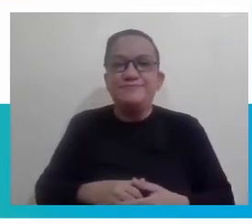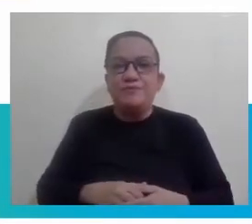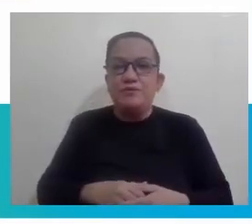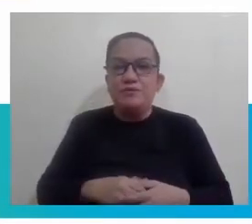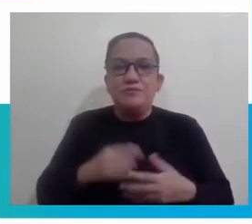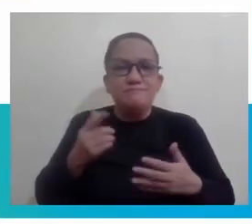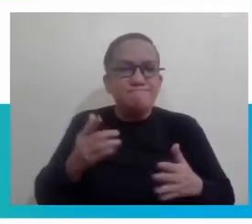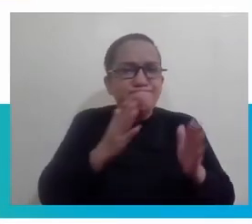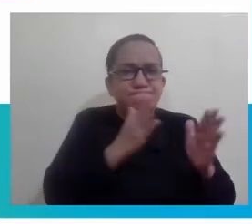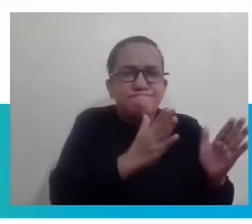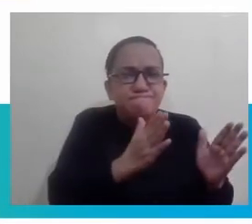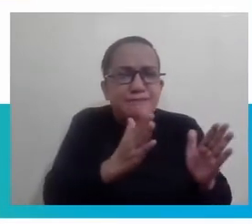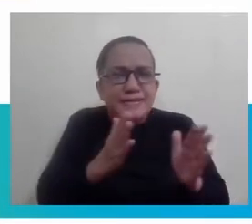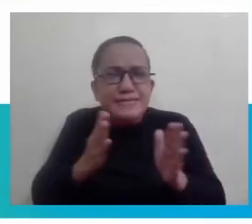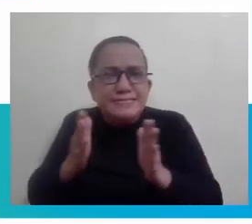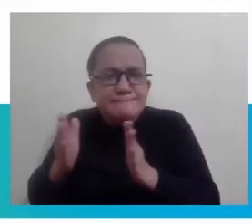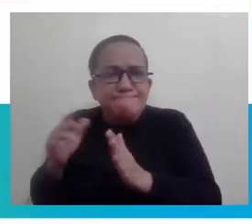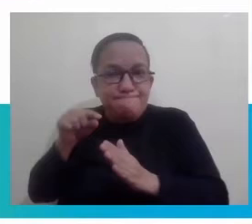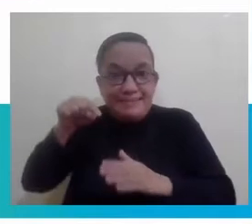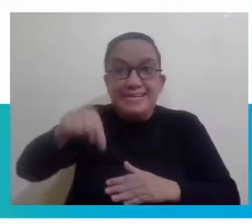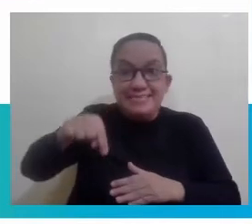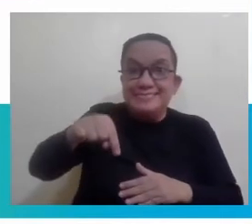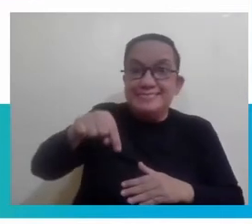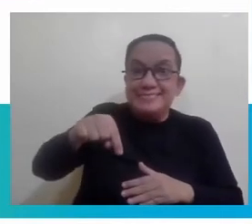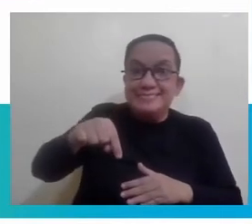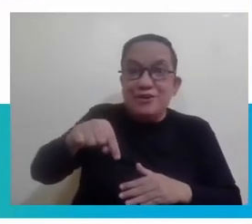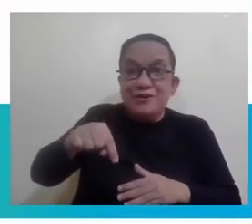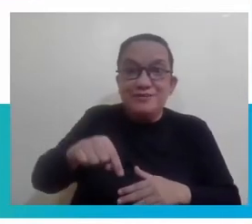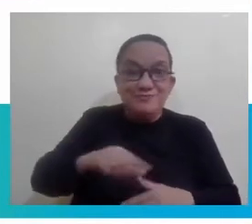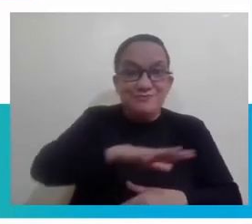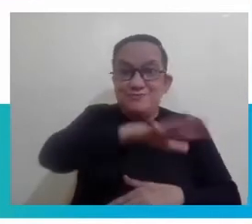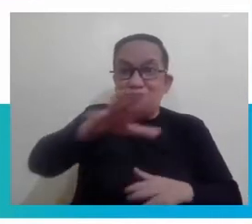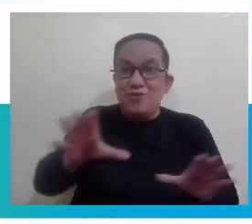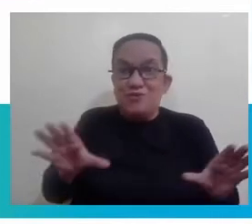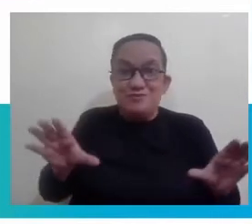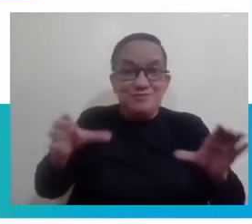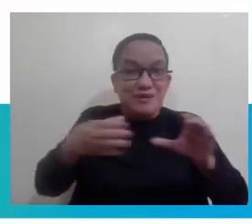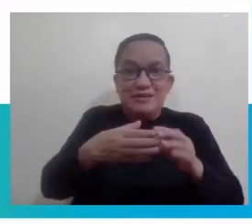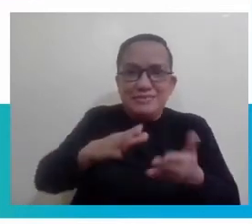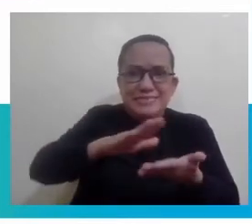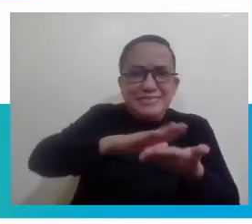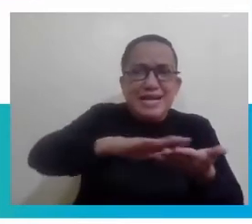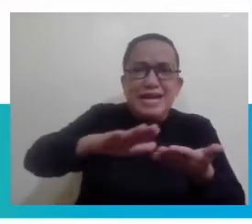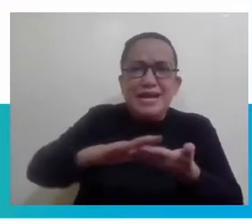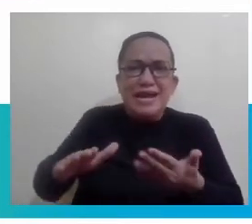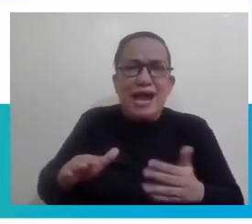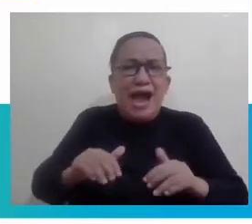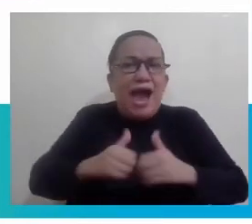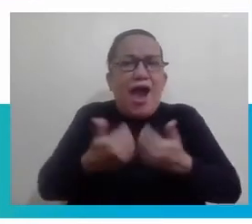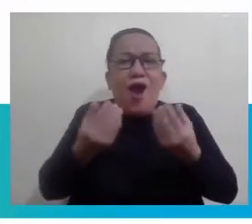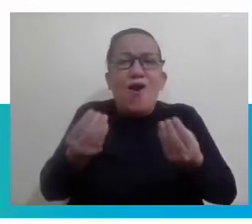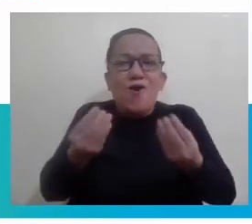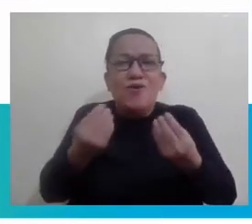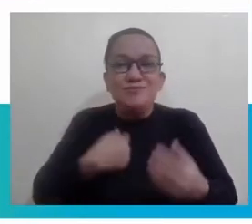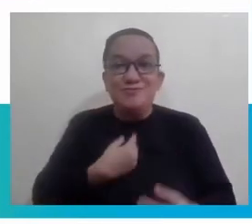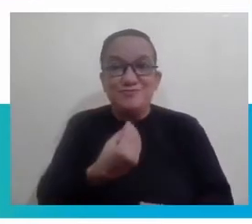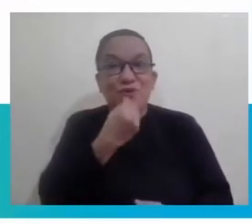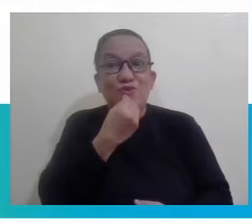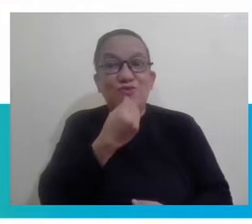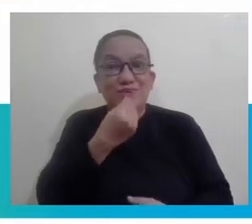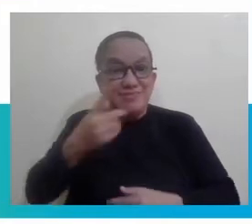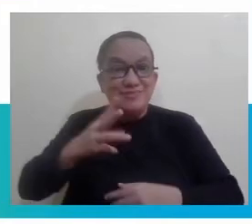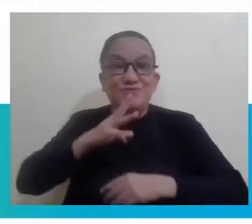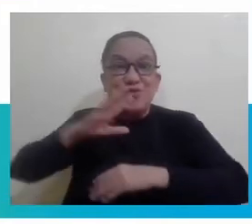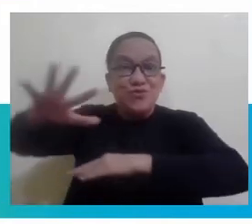poor and vulnerable groups. How do you get aquatic foods, aquatic food products